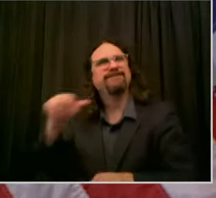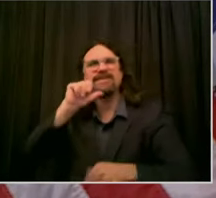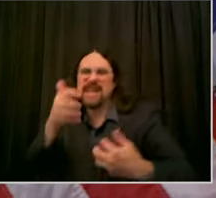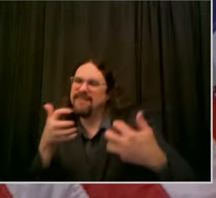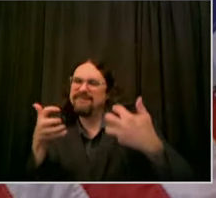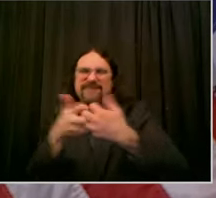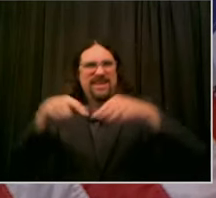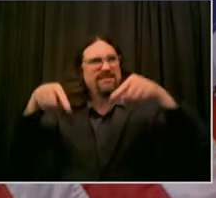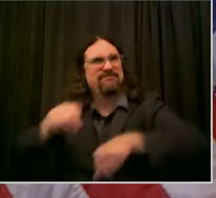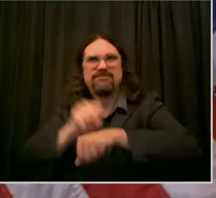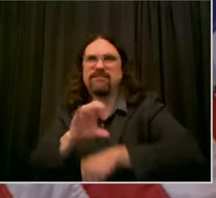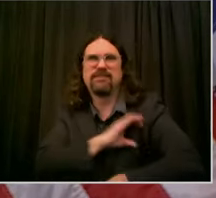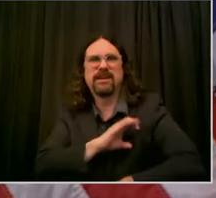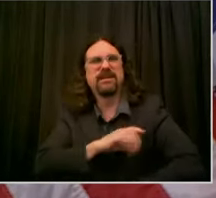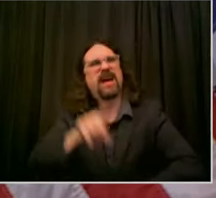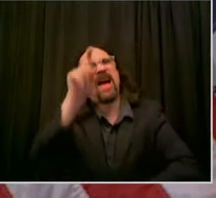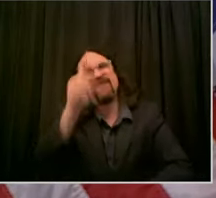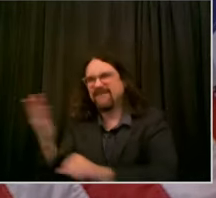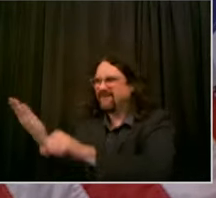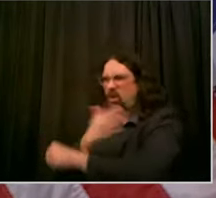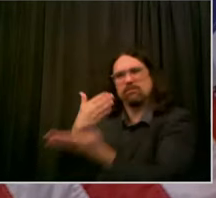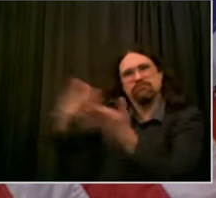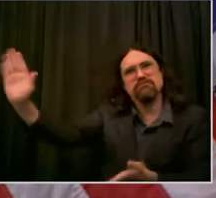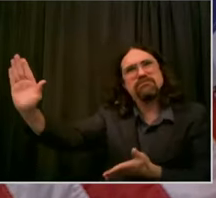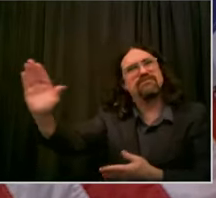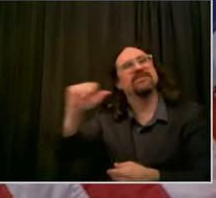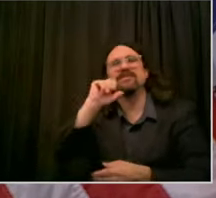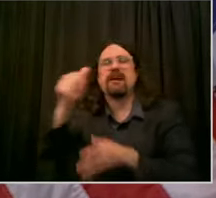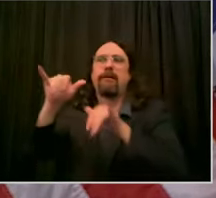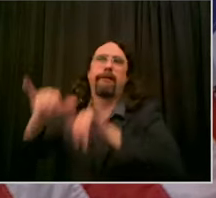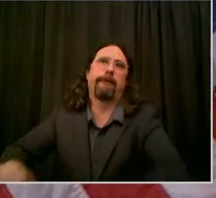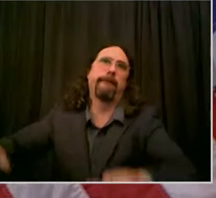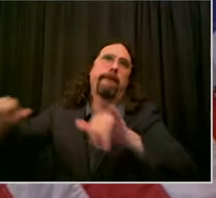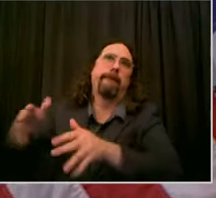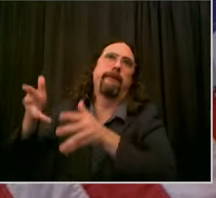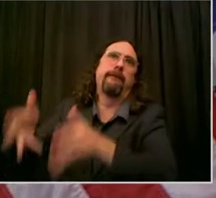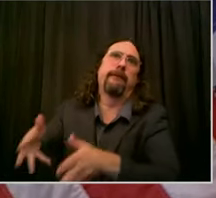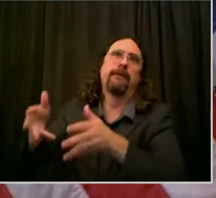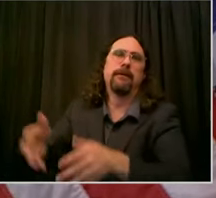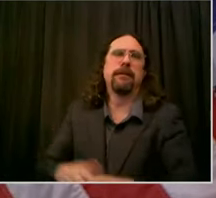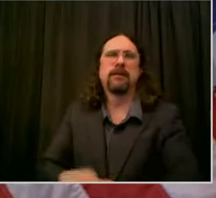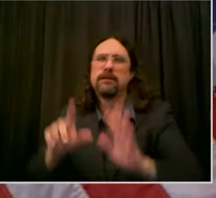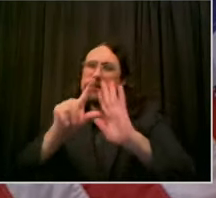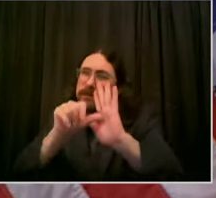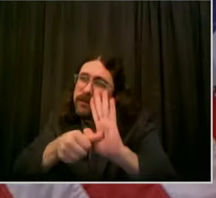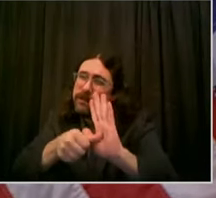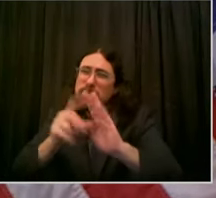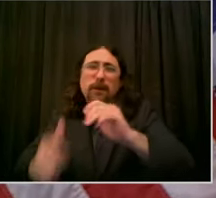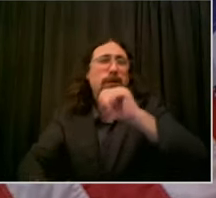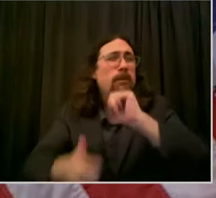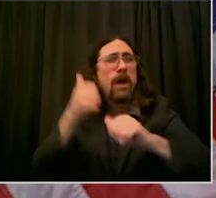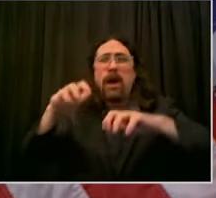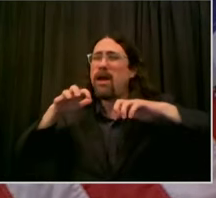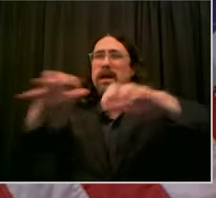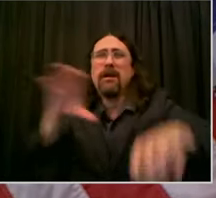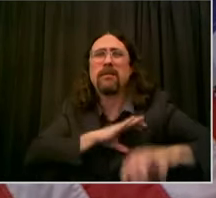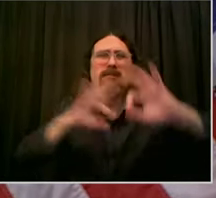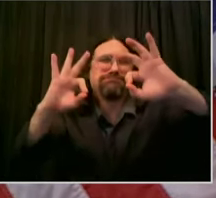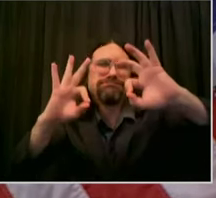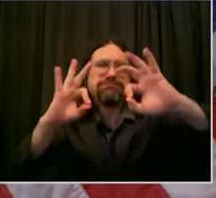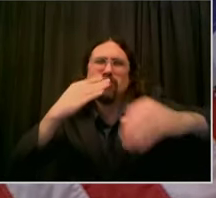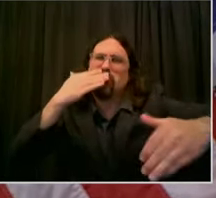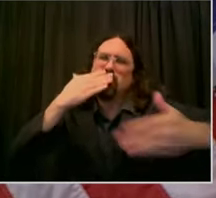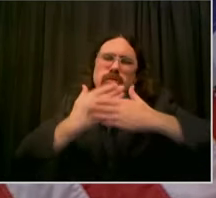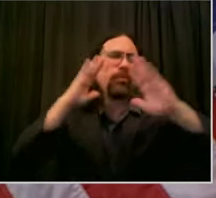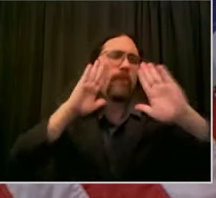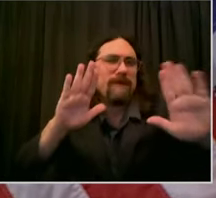practicing de-escalation, have been showing they understand and believe in neighborhood policing. So all of those things are going to happen. I don't have a doubt in